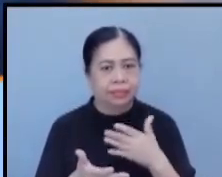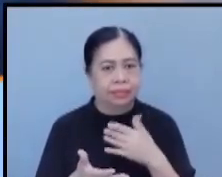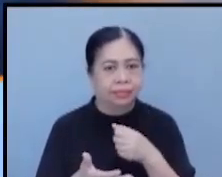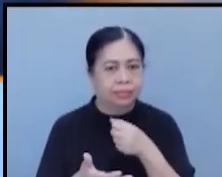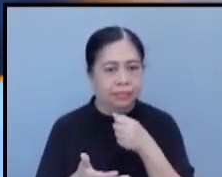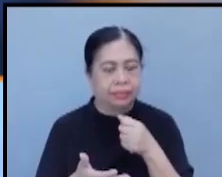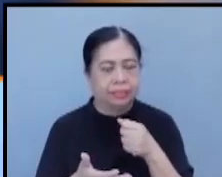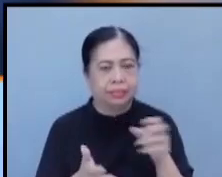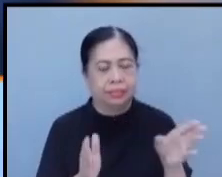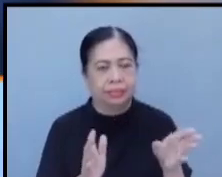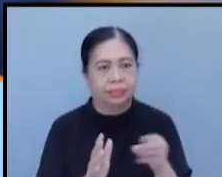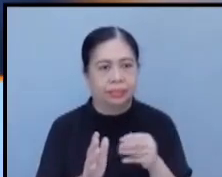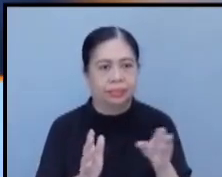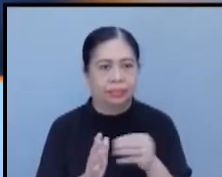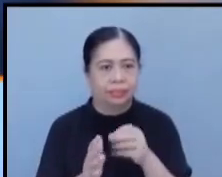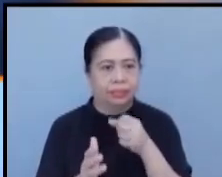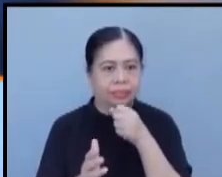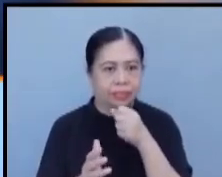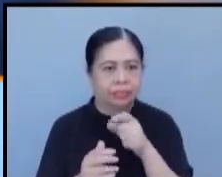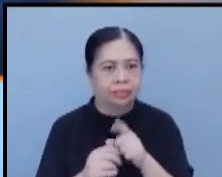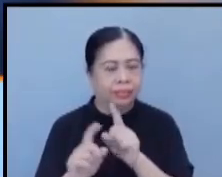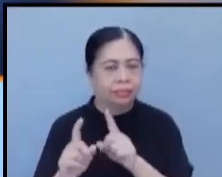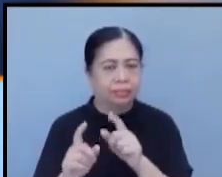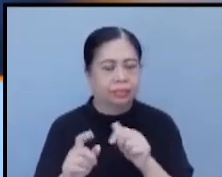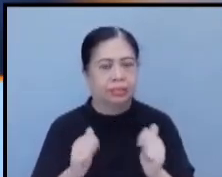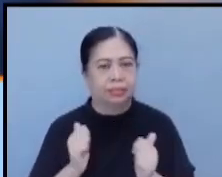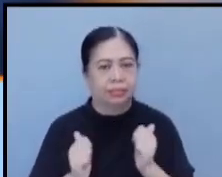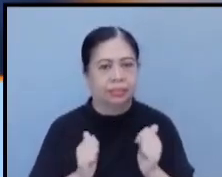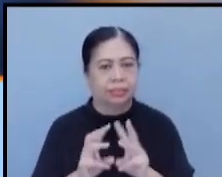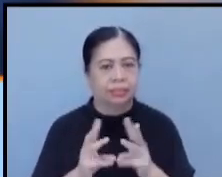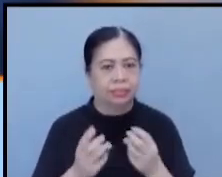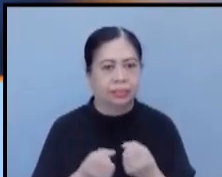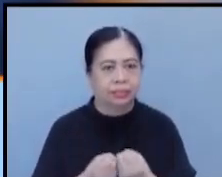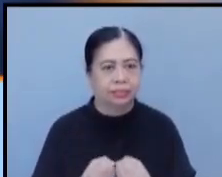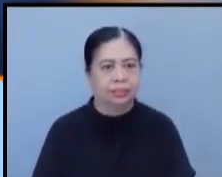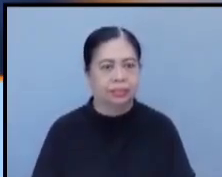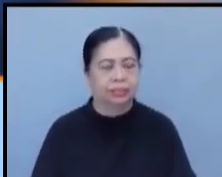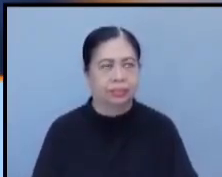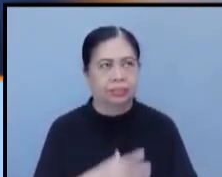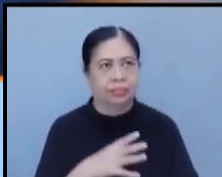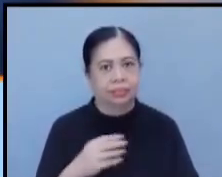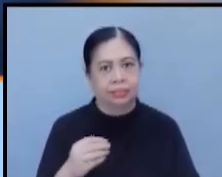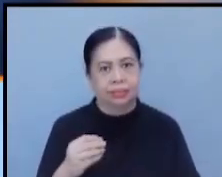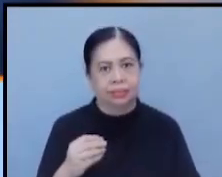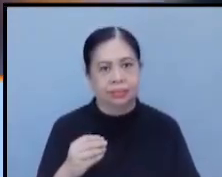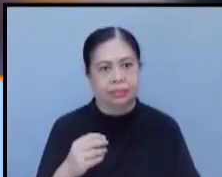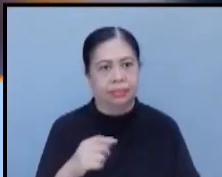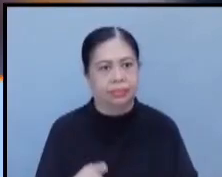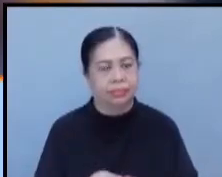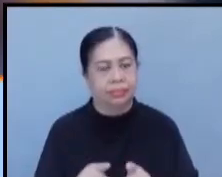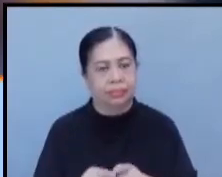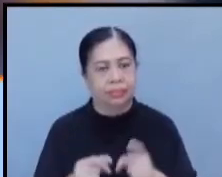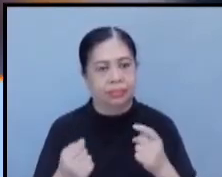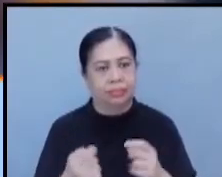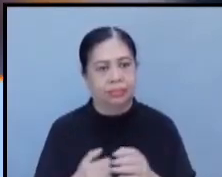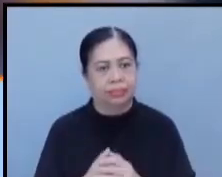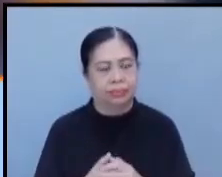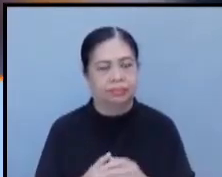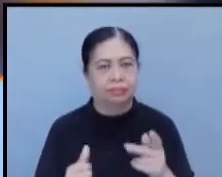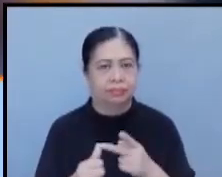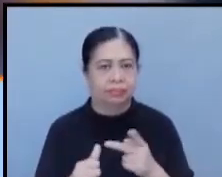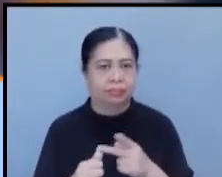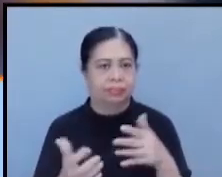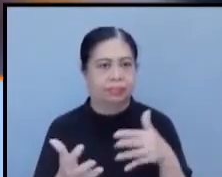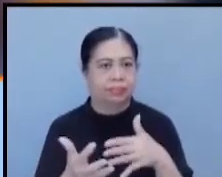mga acting workshop. And most especially is yung studies ko po. Oh, yun na nga.